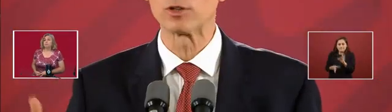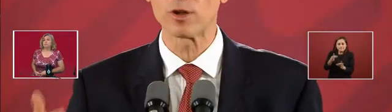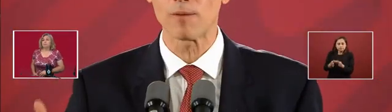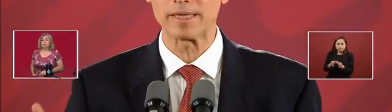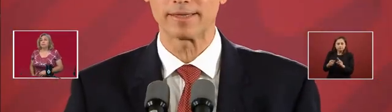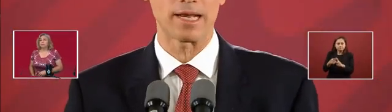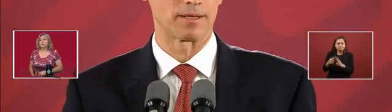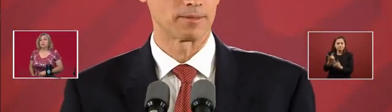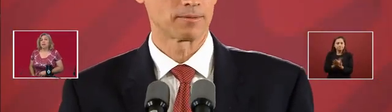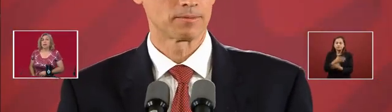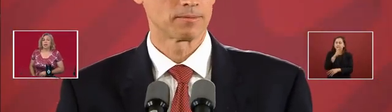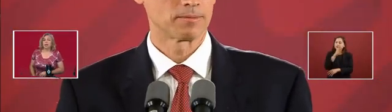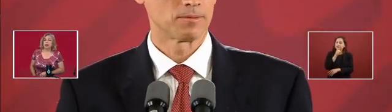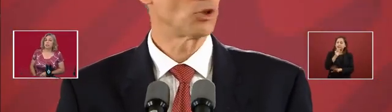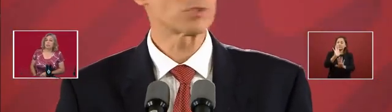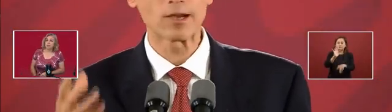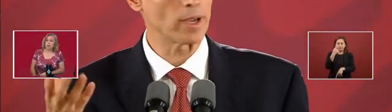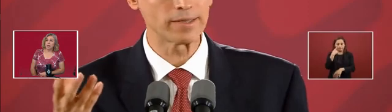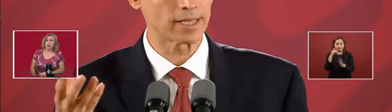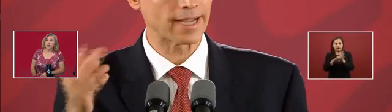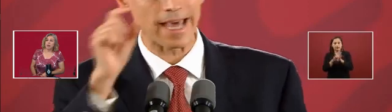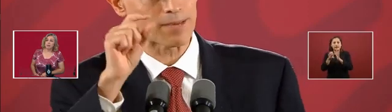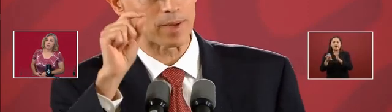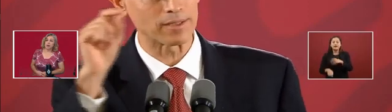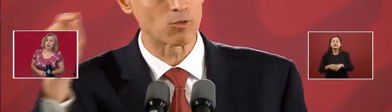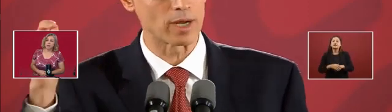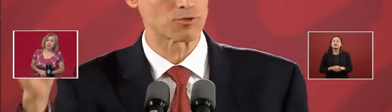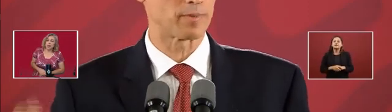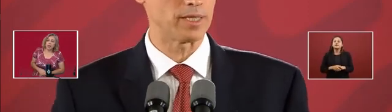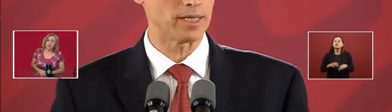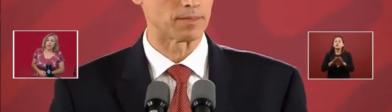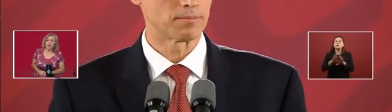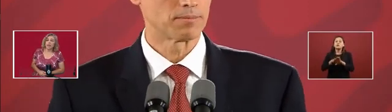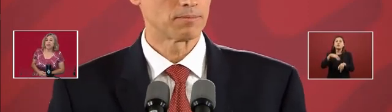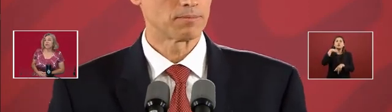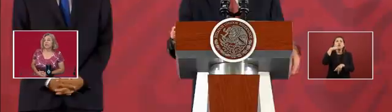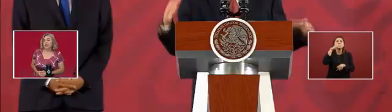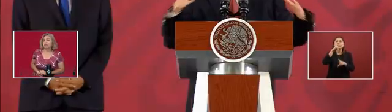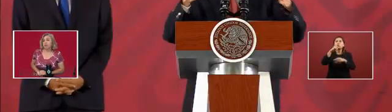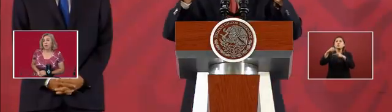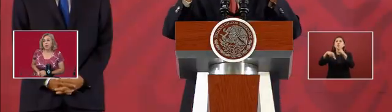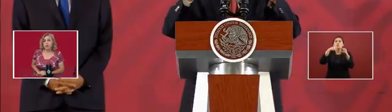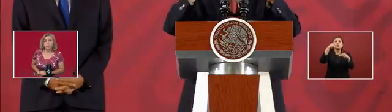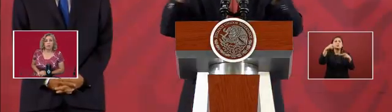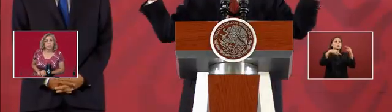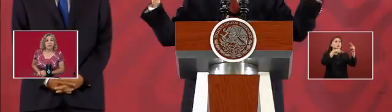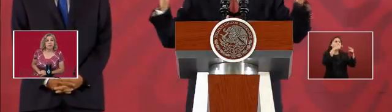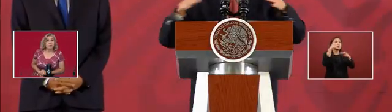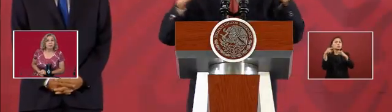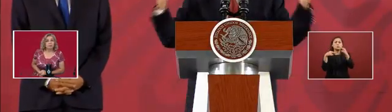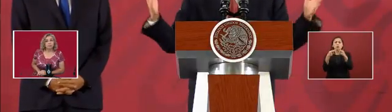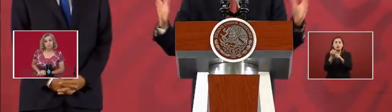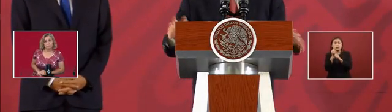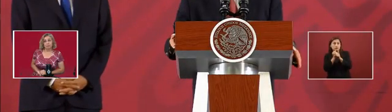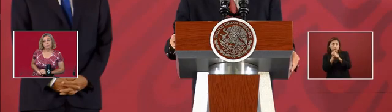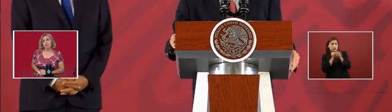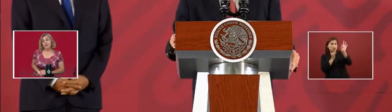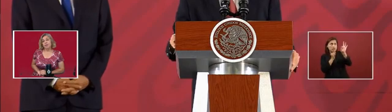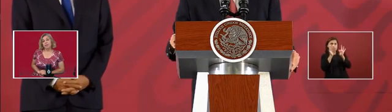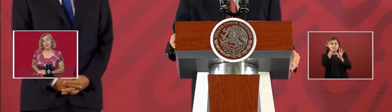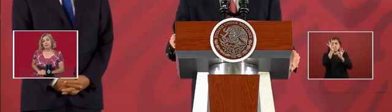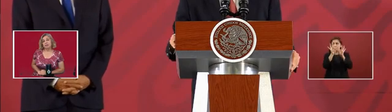It's simplest way of monitoring. The phenomenon that are massive cannot be